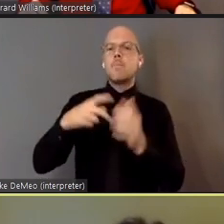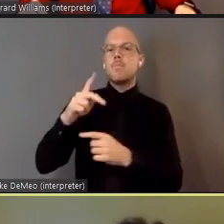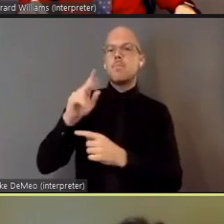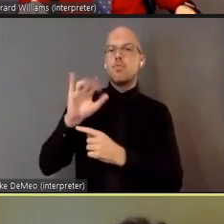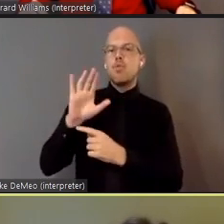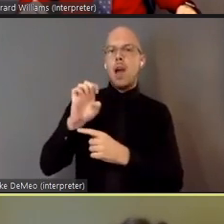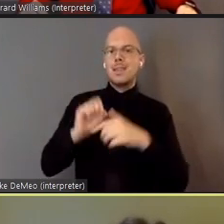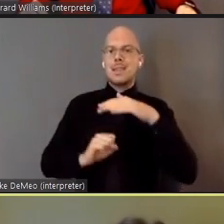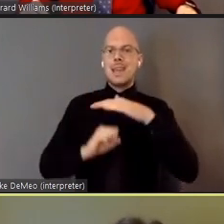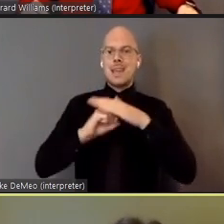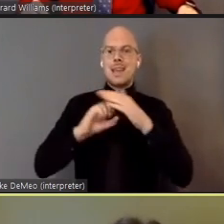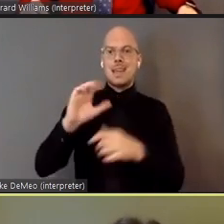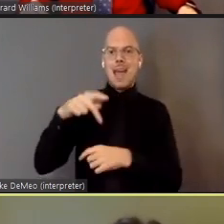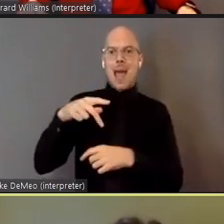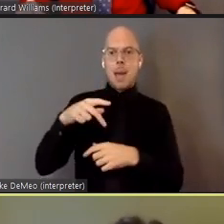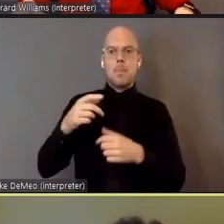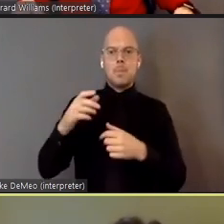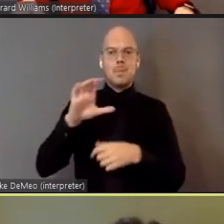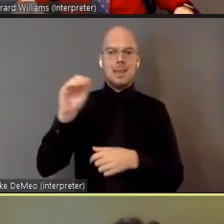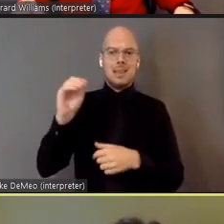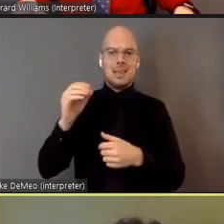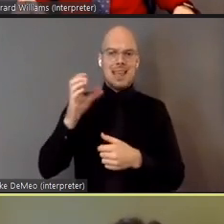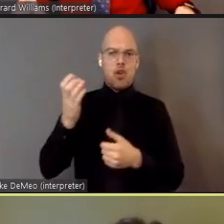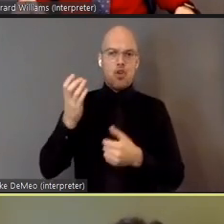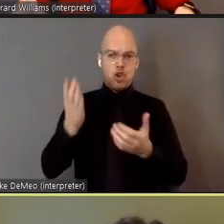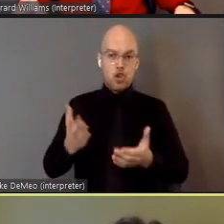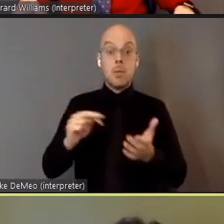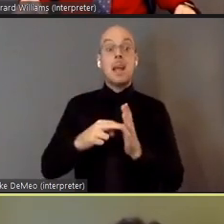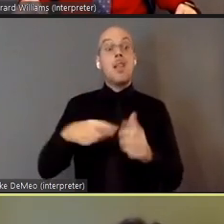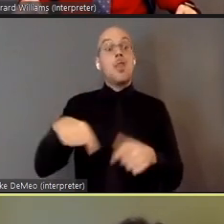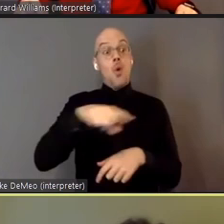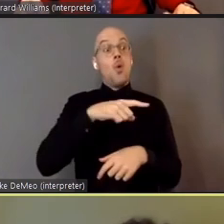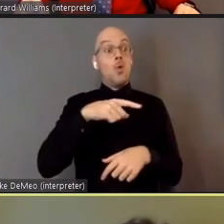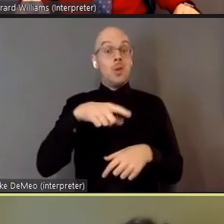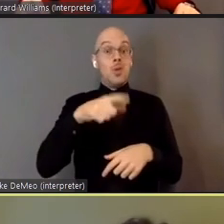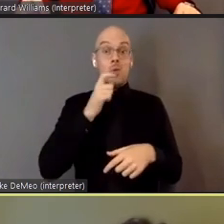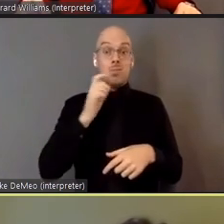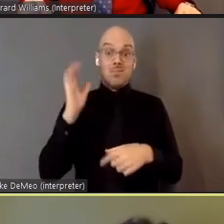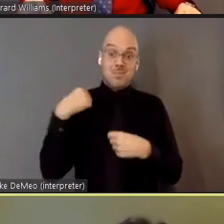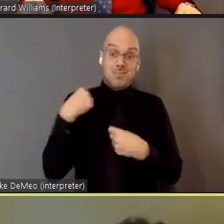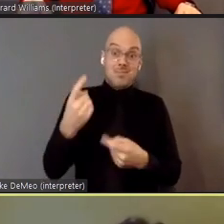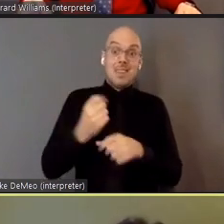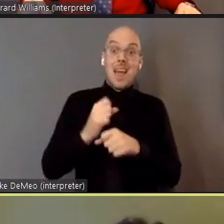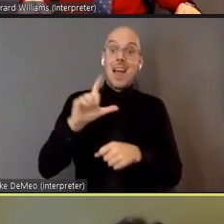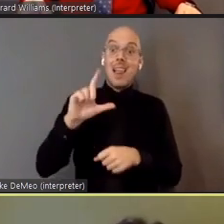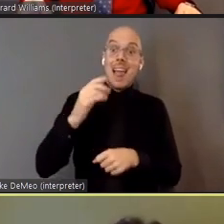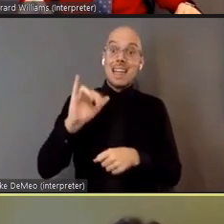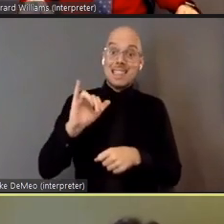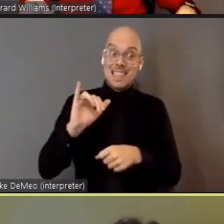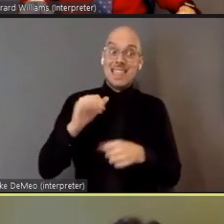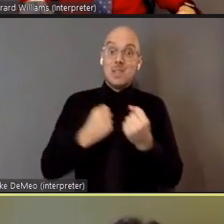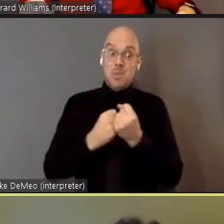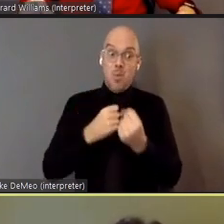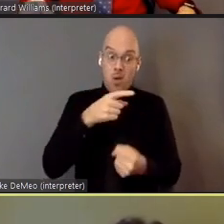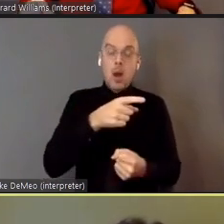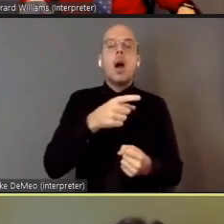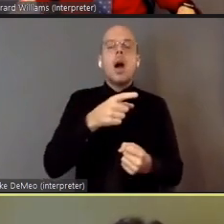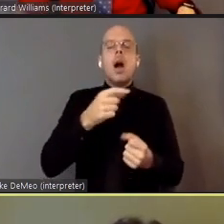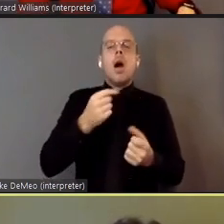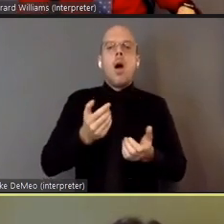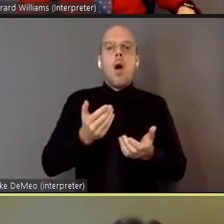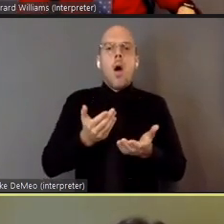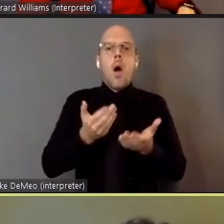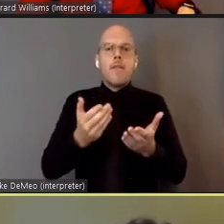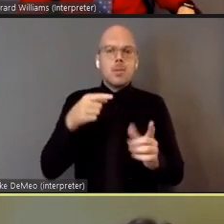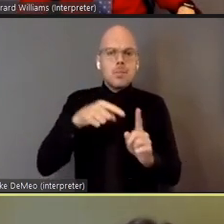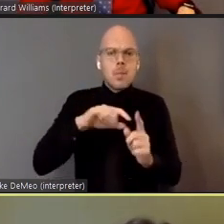receiving legacy support were offered specific amounts per area based on what